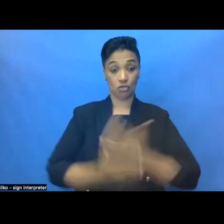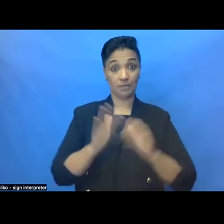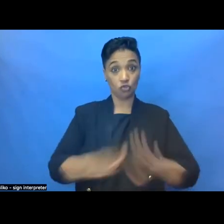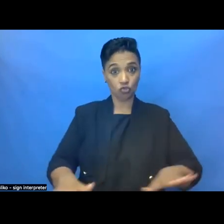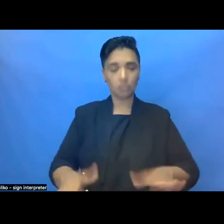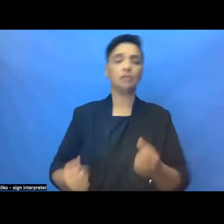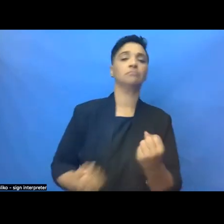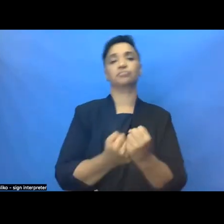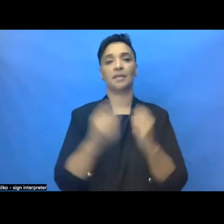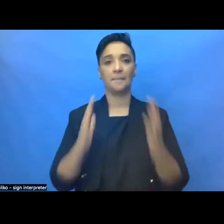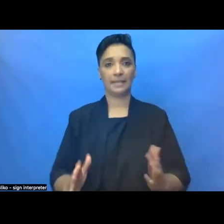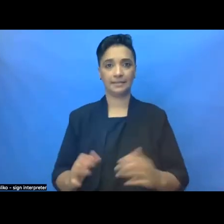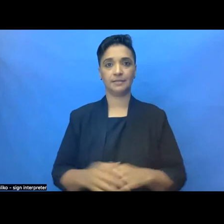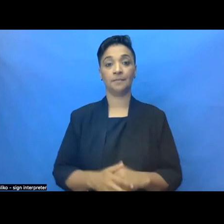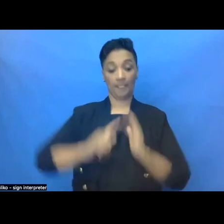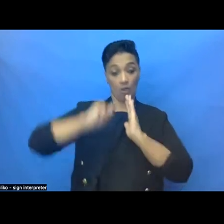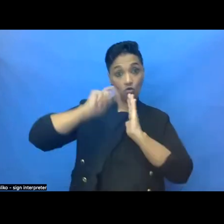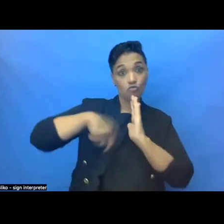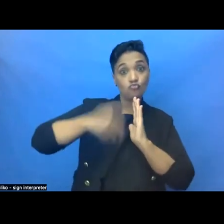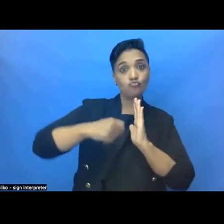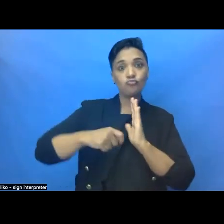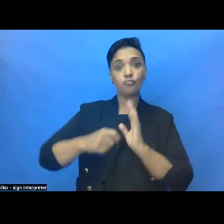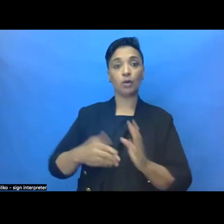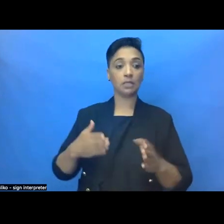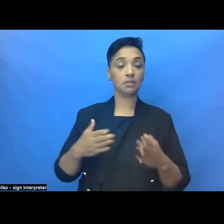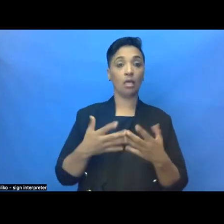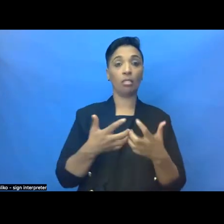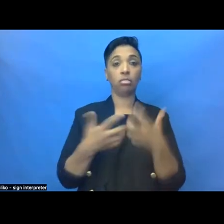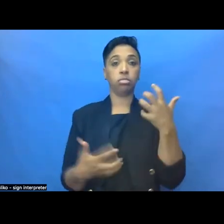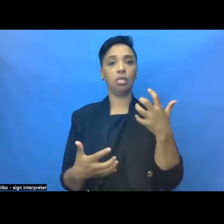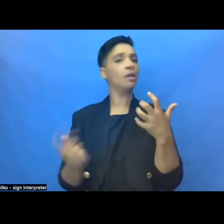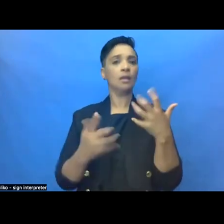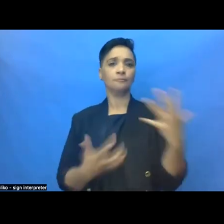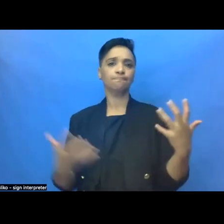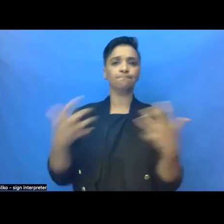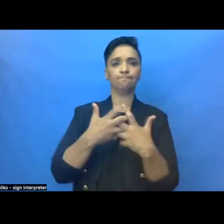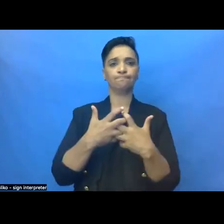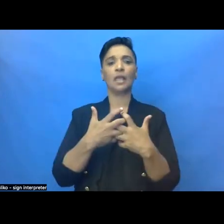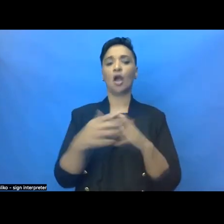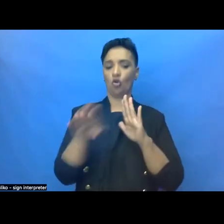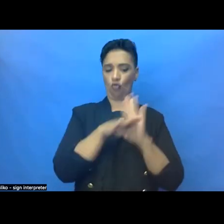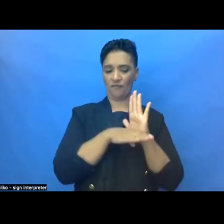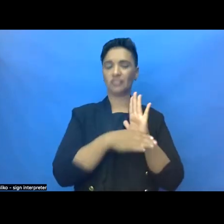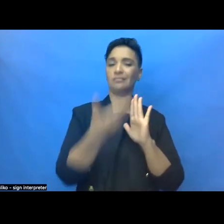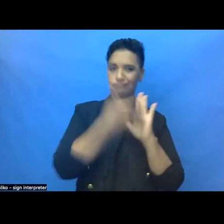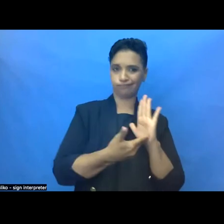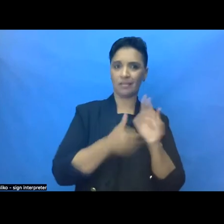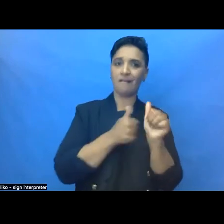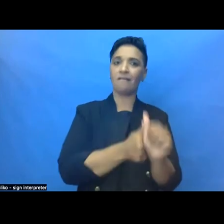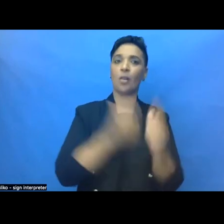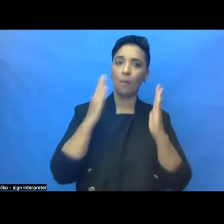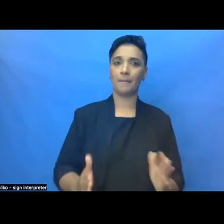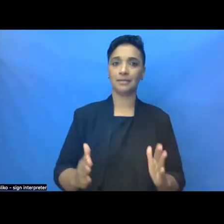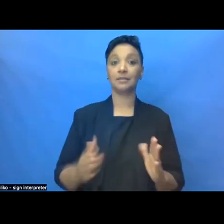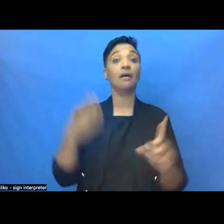these programs are harmonized with the purpose and provisions of the convention, with the aim of full social